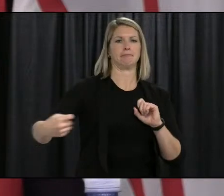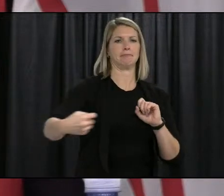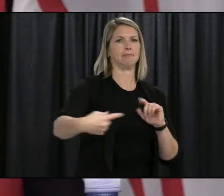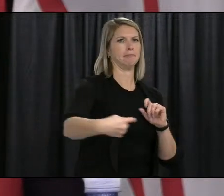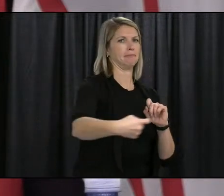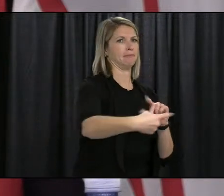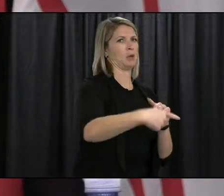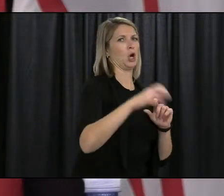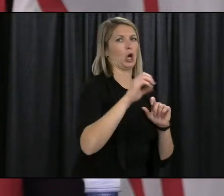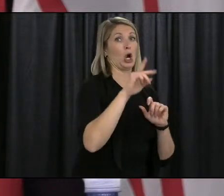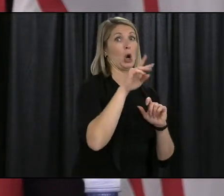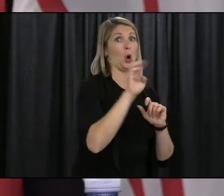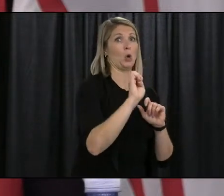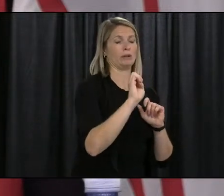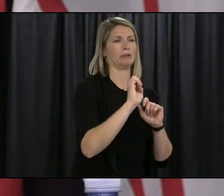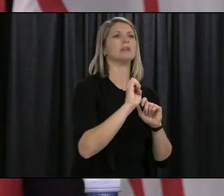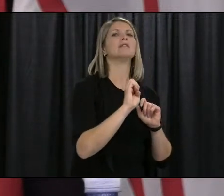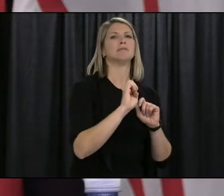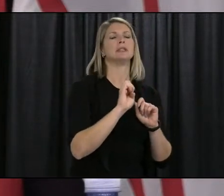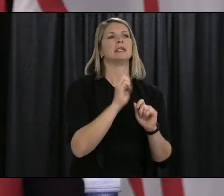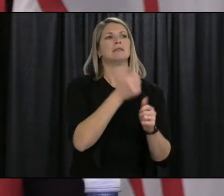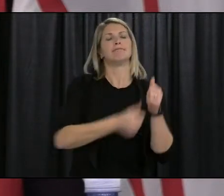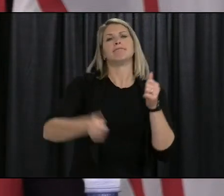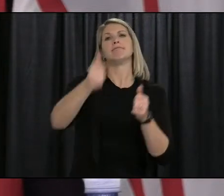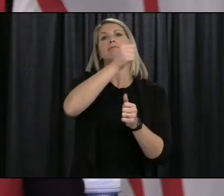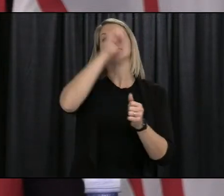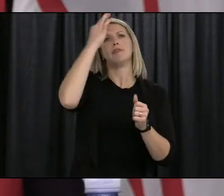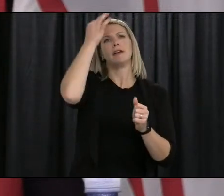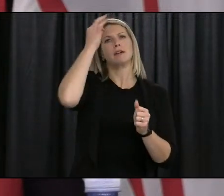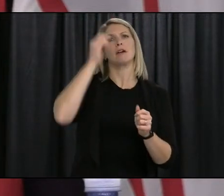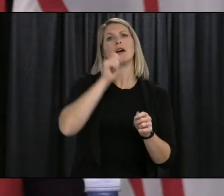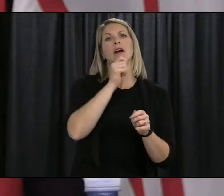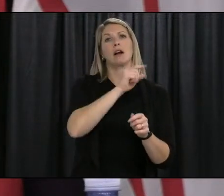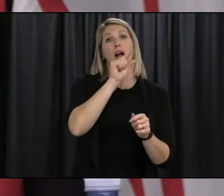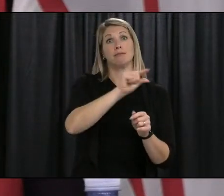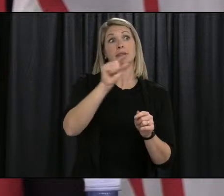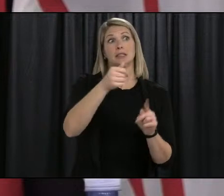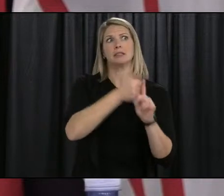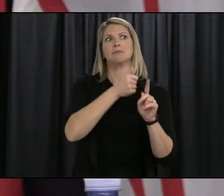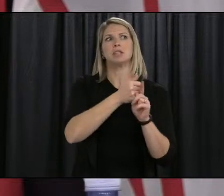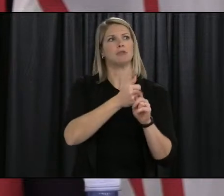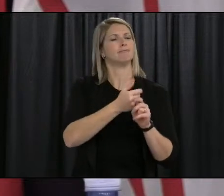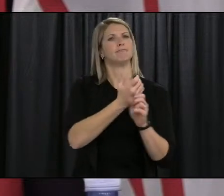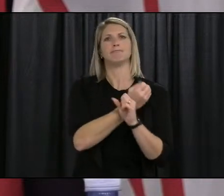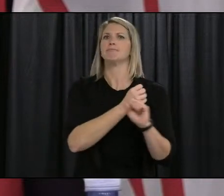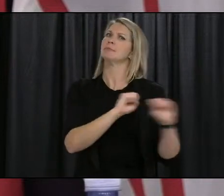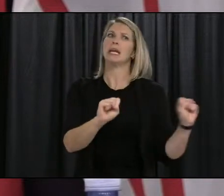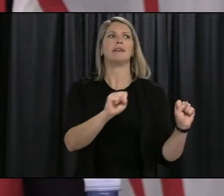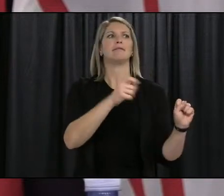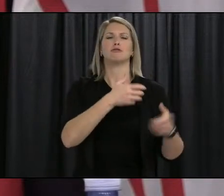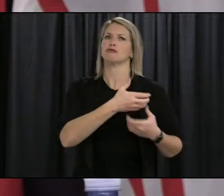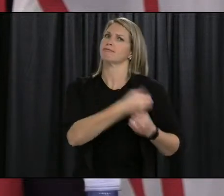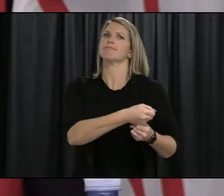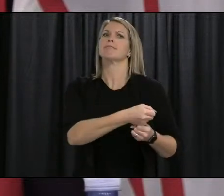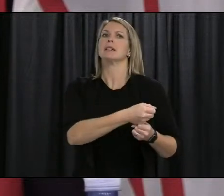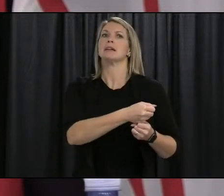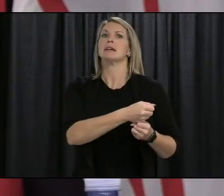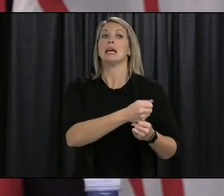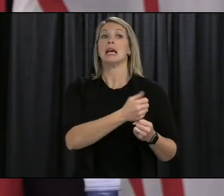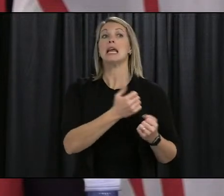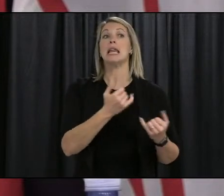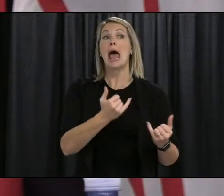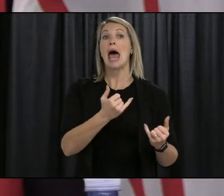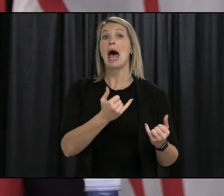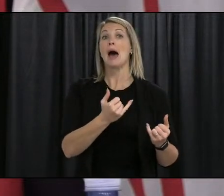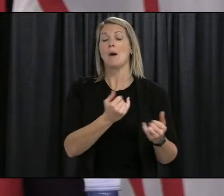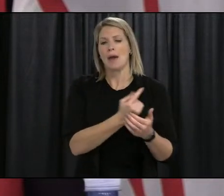their standards in terms of safeguarding information. And the numbers of people who've downloaded this app slowly